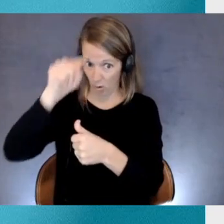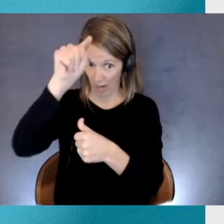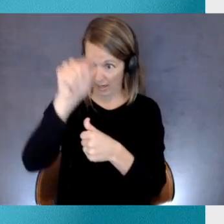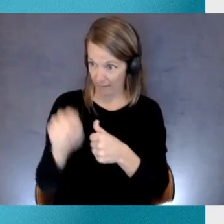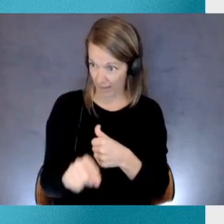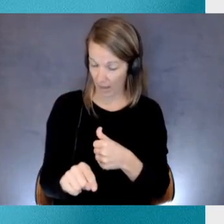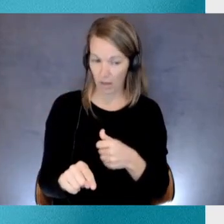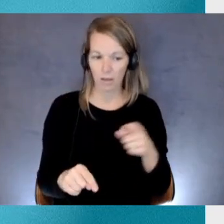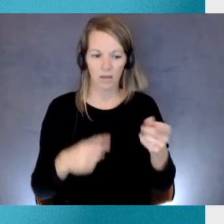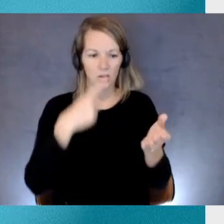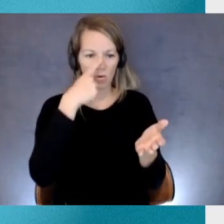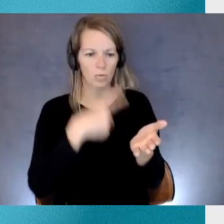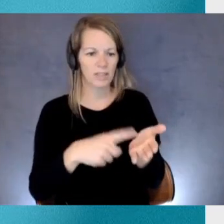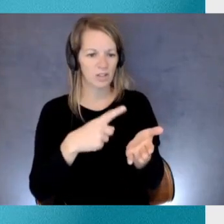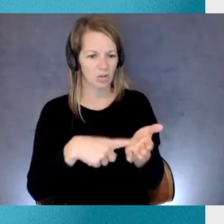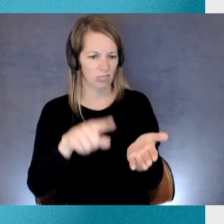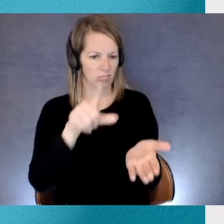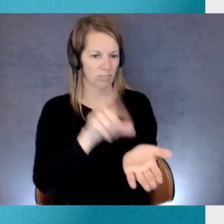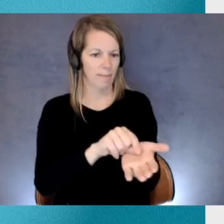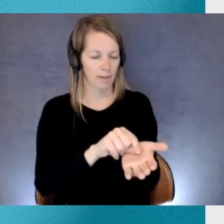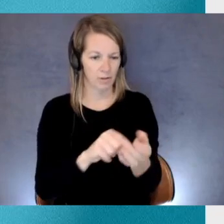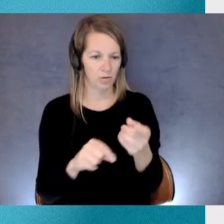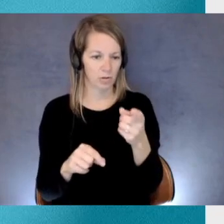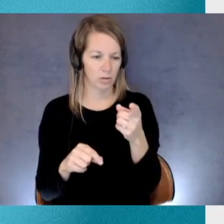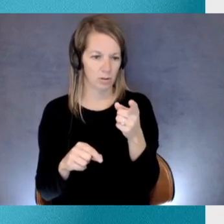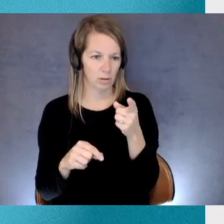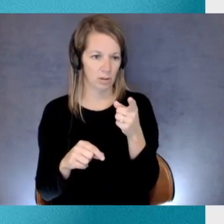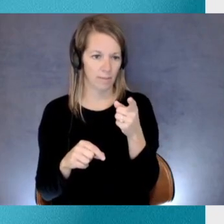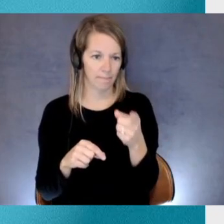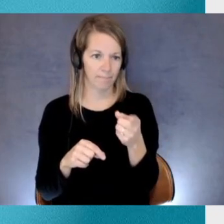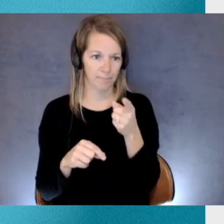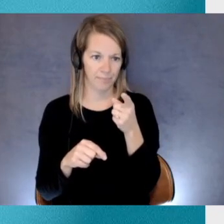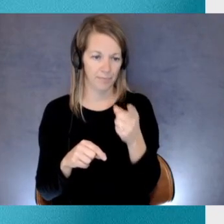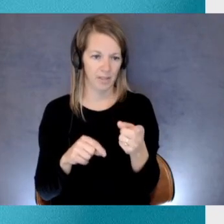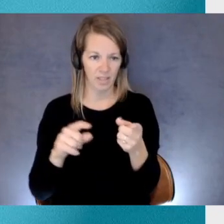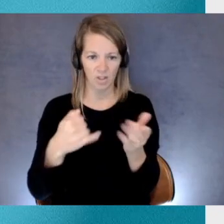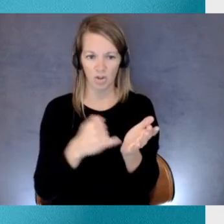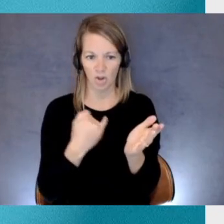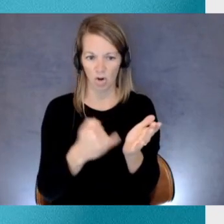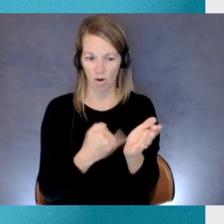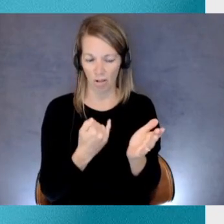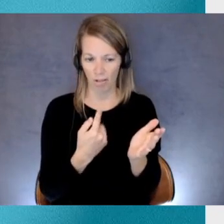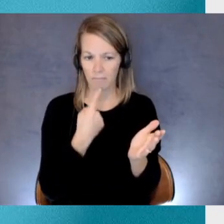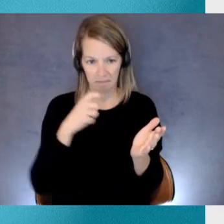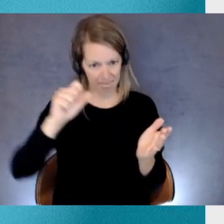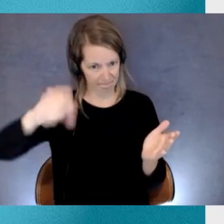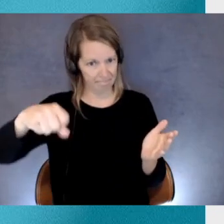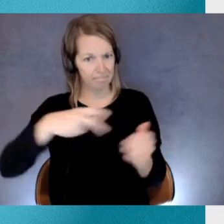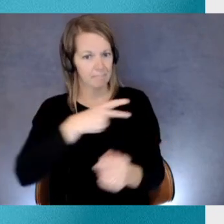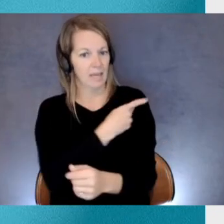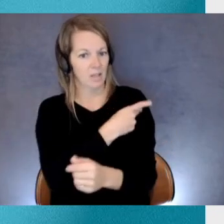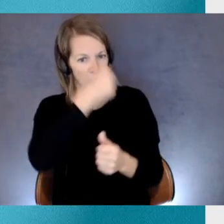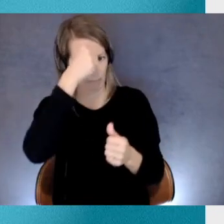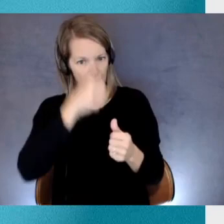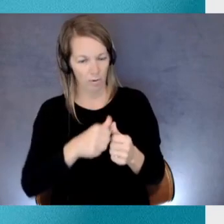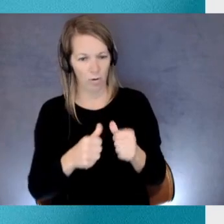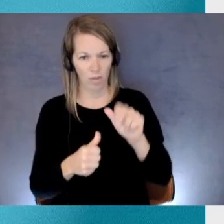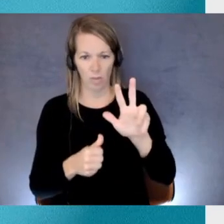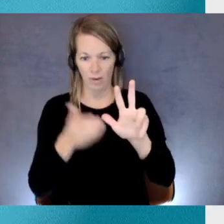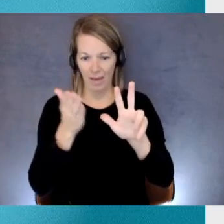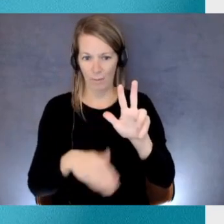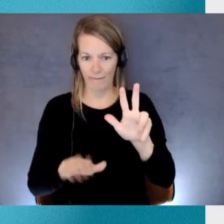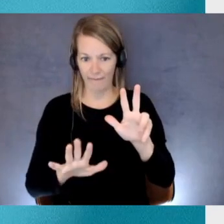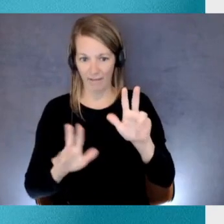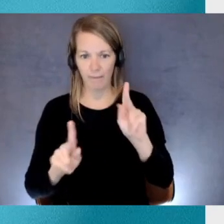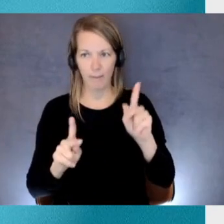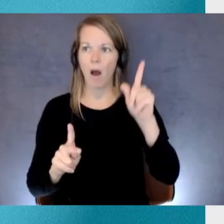And this research that was published in this journal said that they did. And actually 3 out of 5 people could